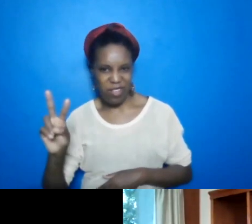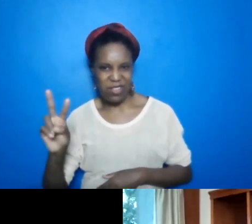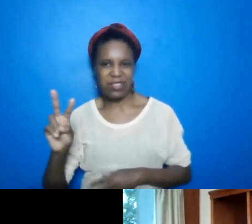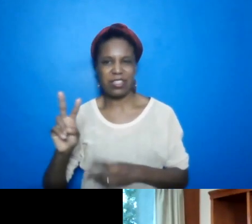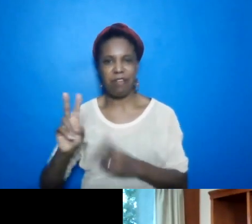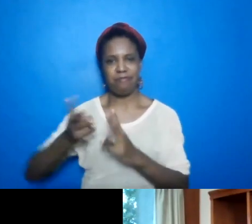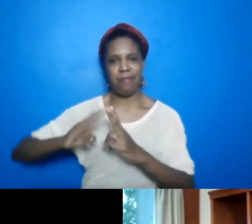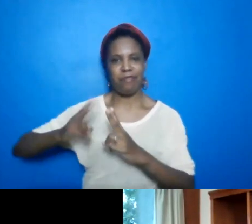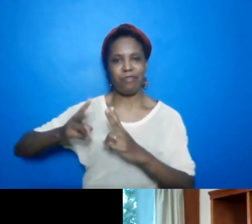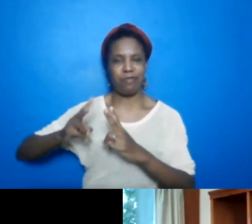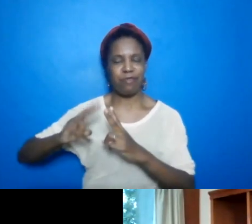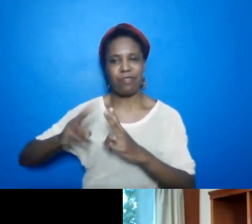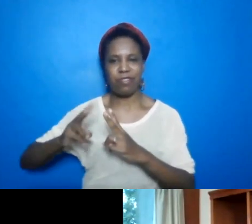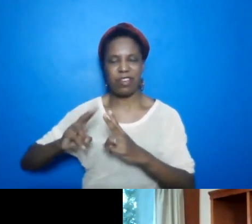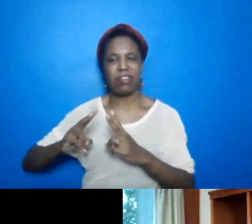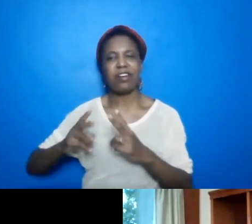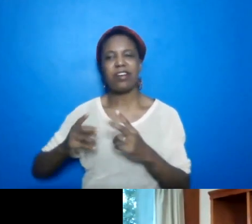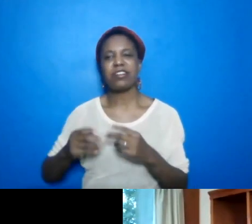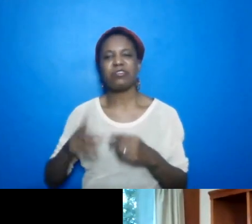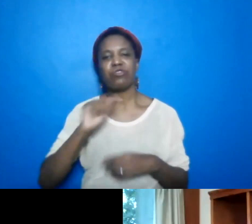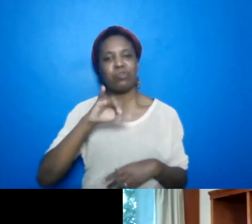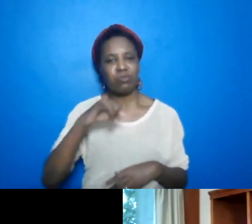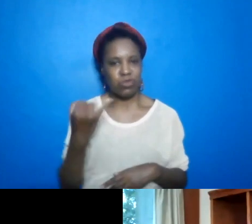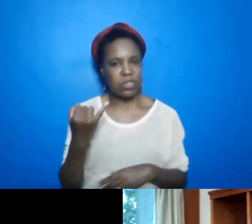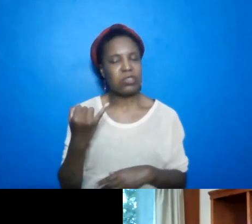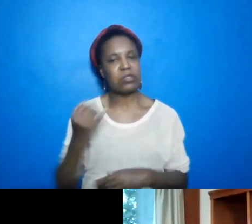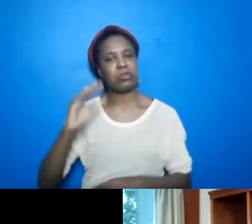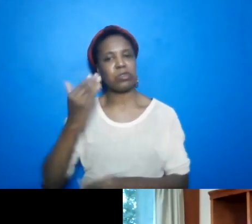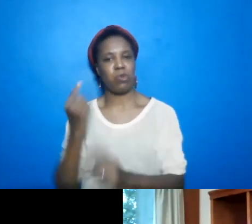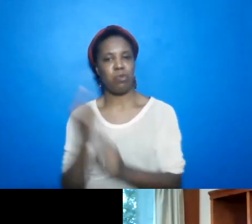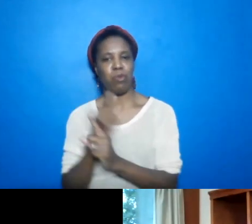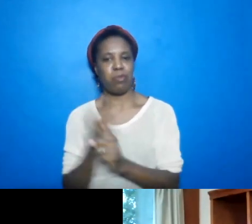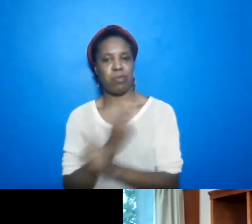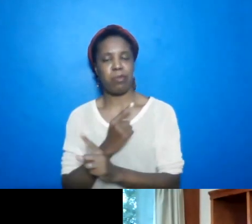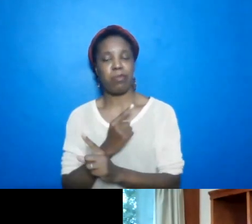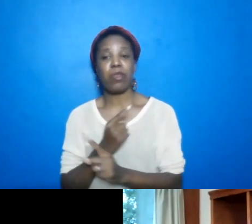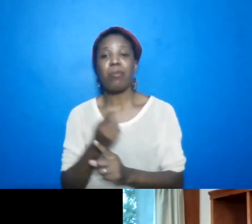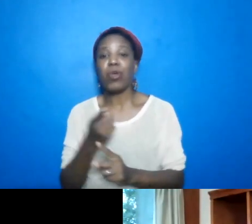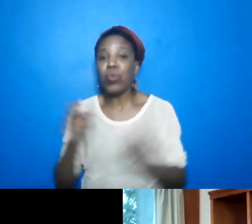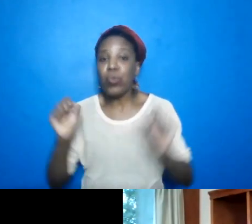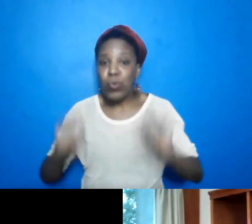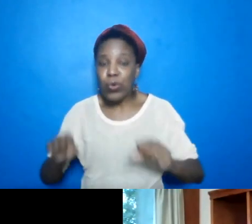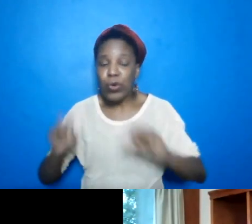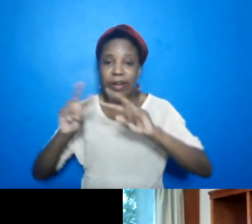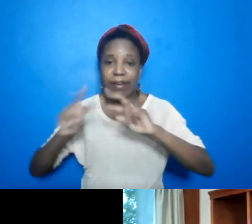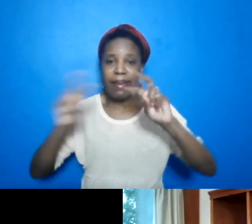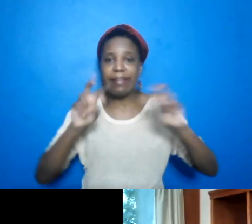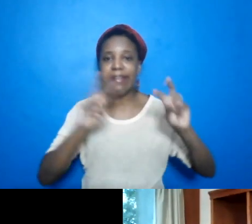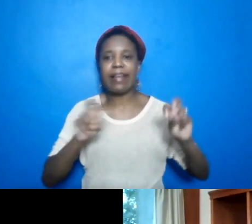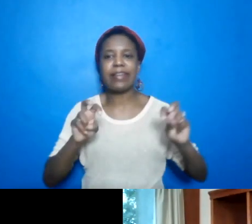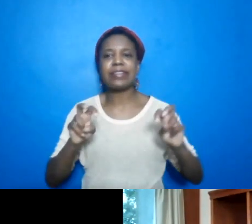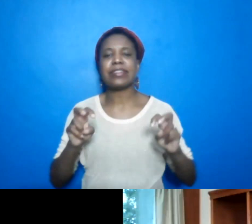what are the cultural narratives, the gender narratives, the race narratives, the economic narratives